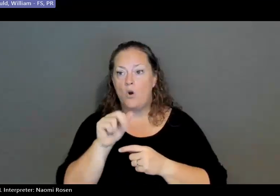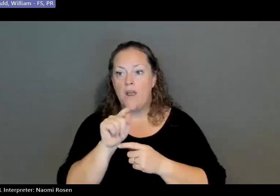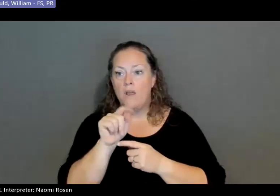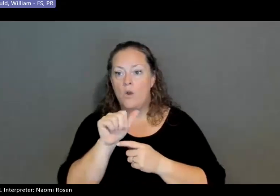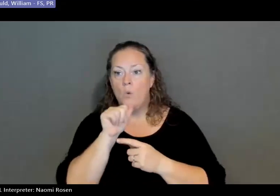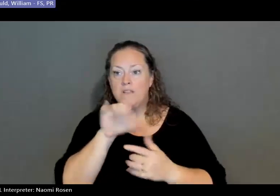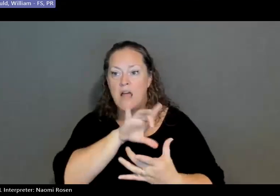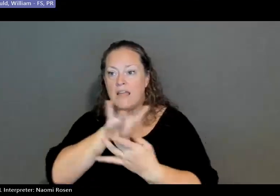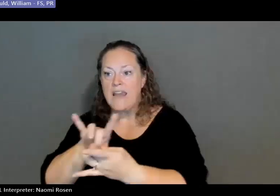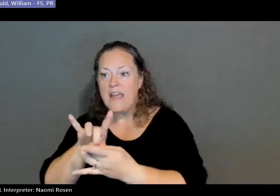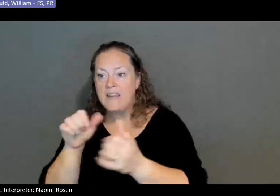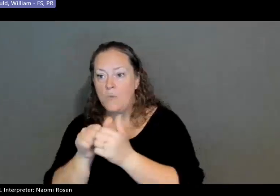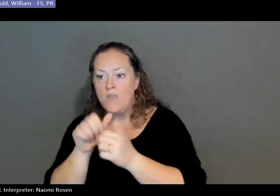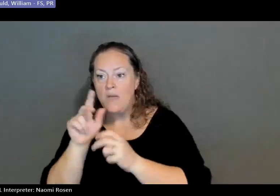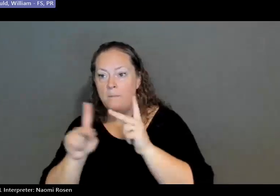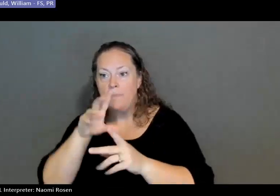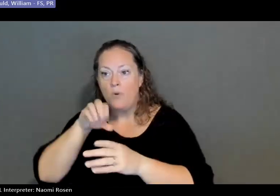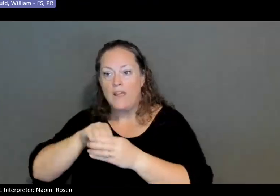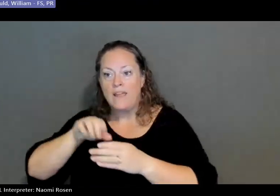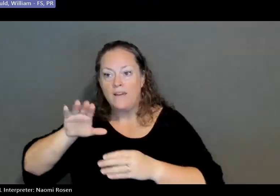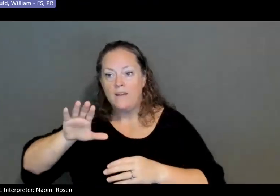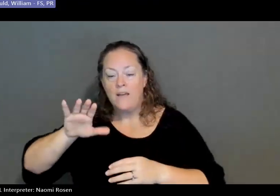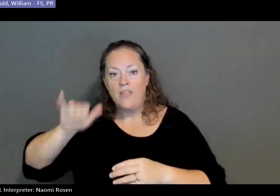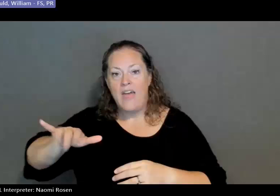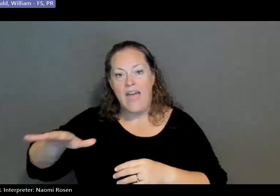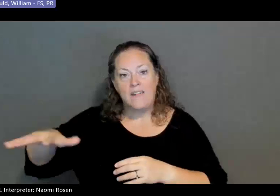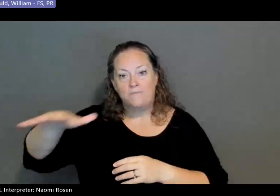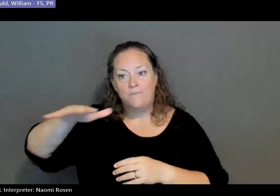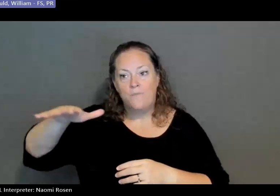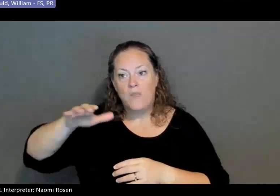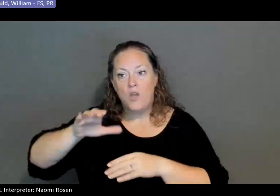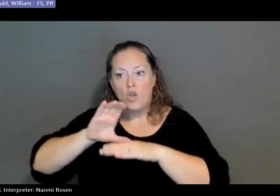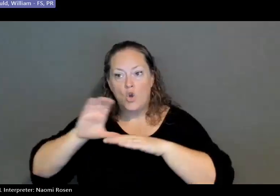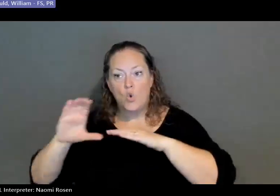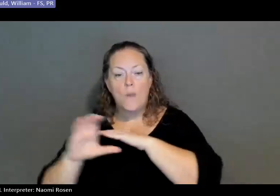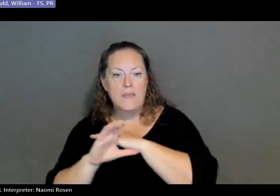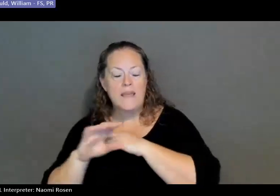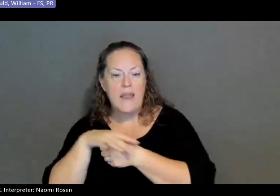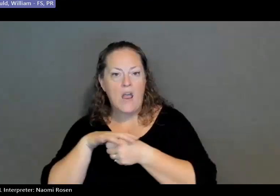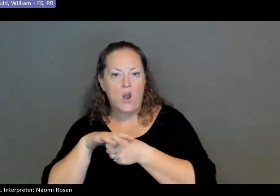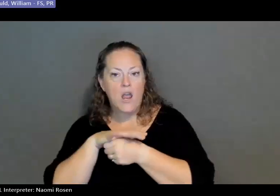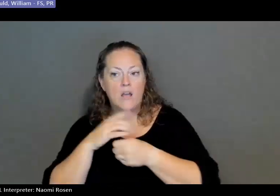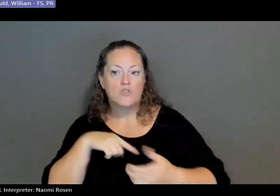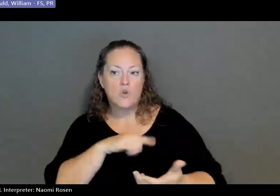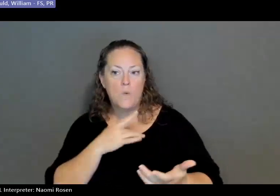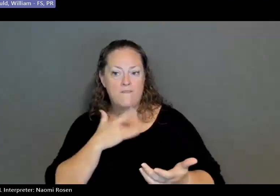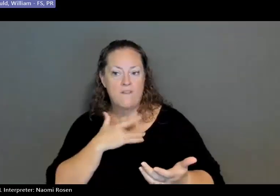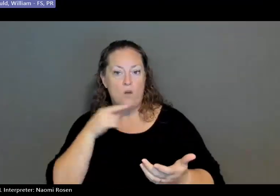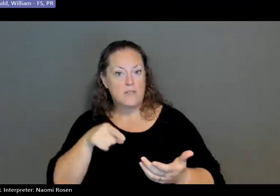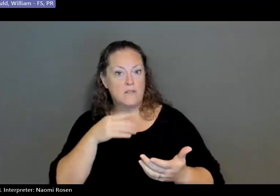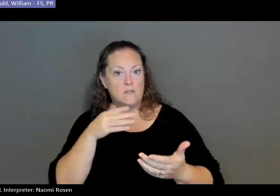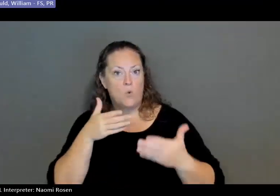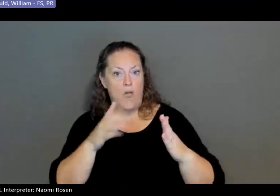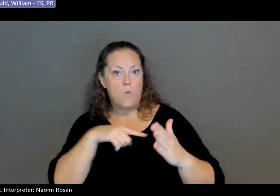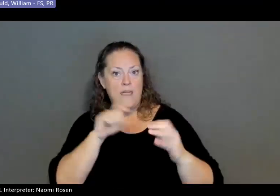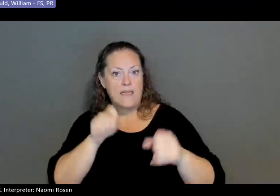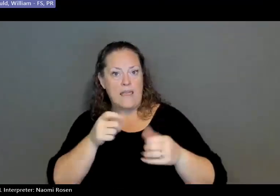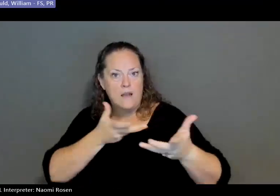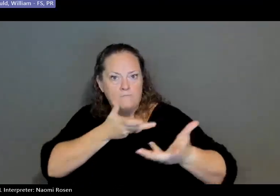with folks in the Caribbean. So we feel this is a way we can have a conversation